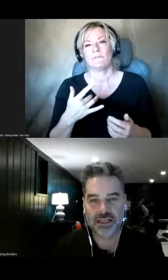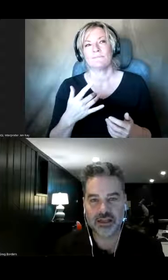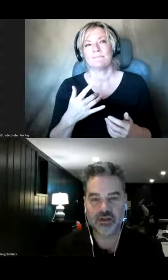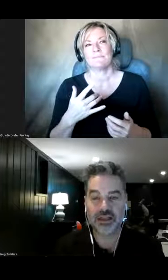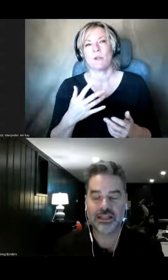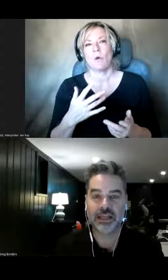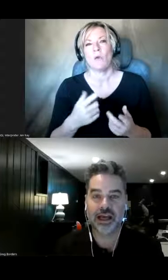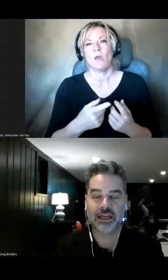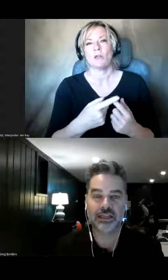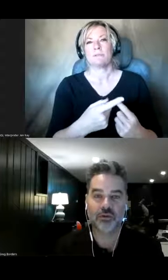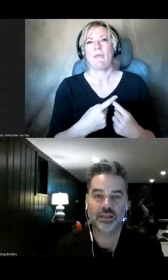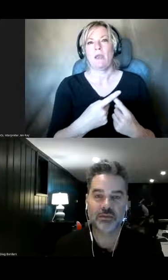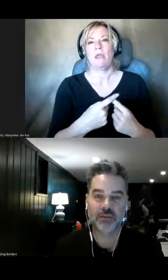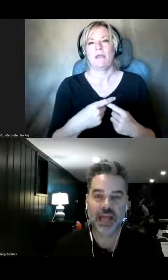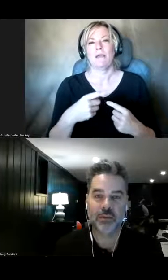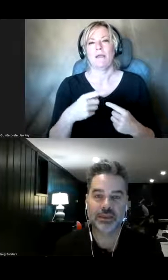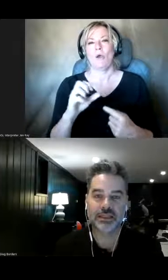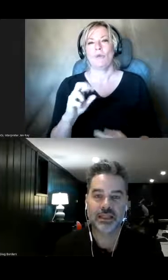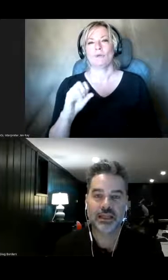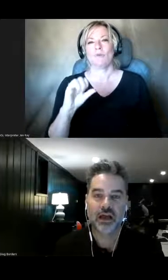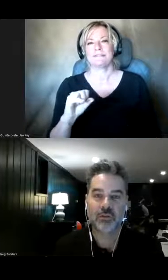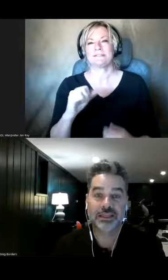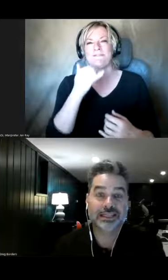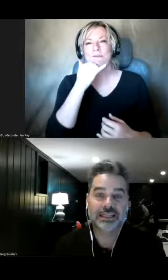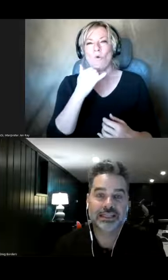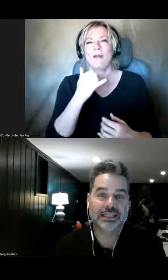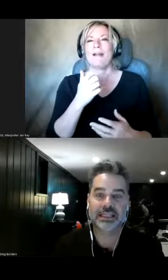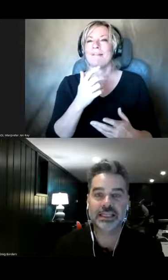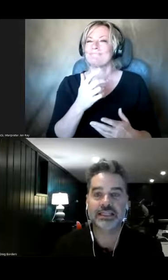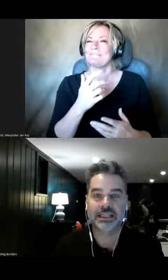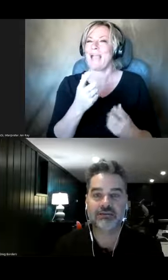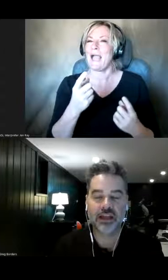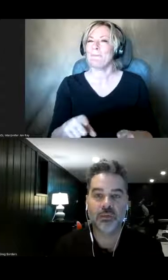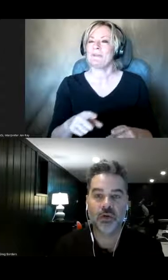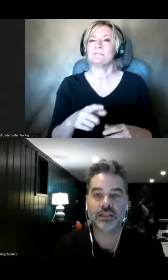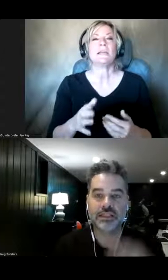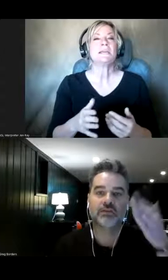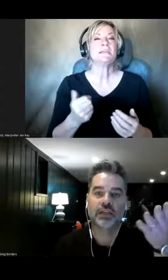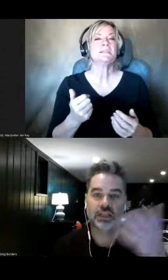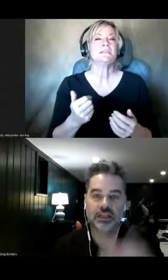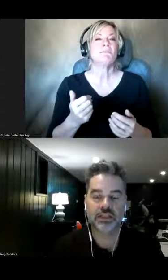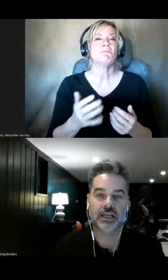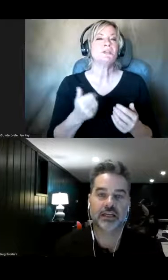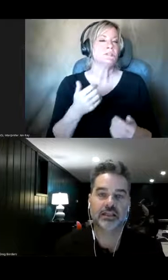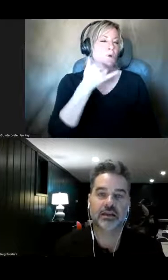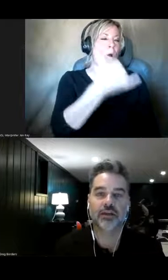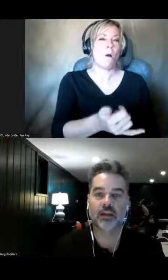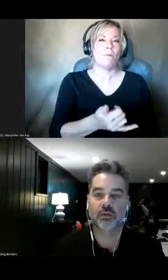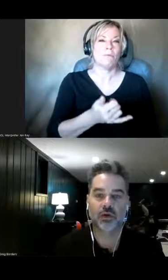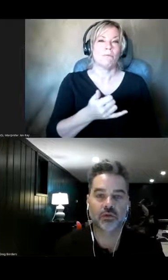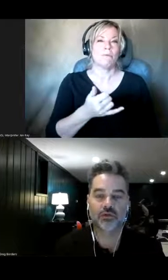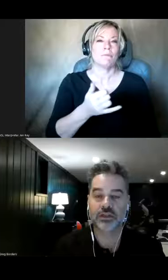a dependency on the crisis line is what sometimes happens, because it's easy, it's available, it's easy to reach, I should say.